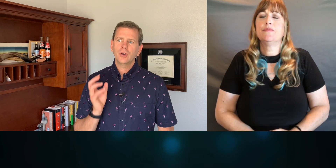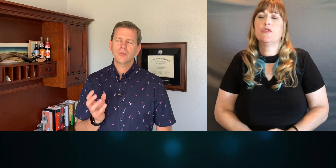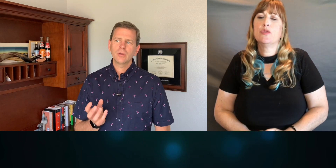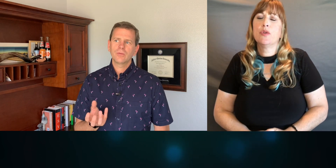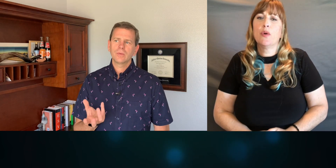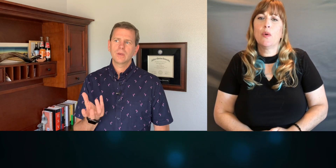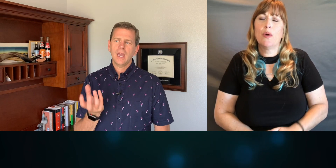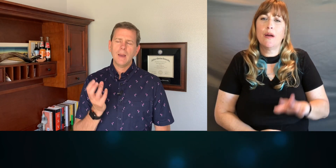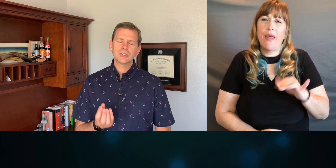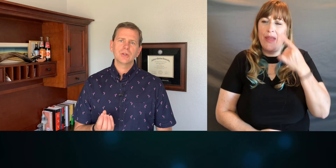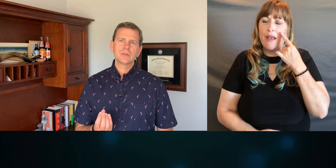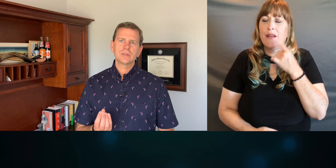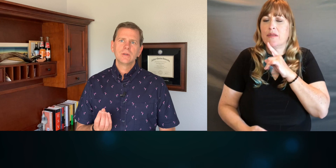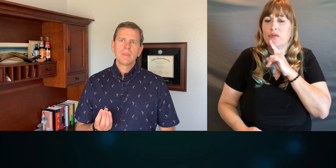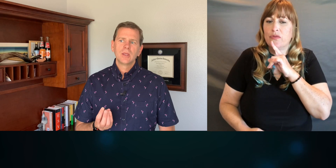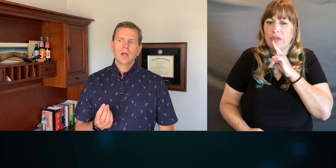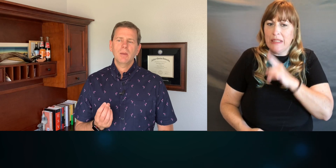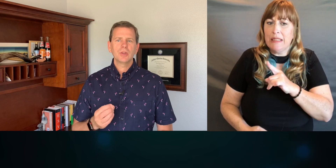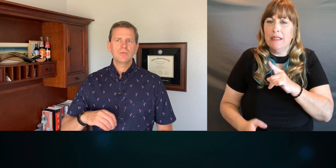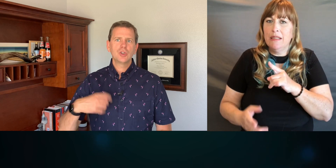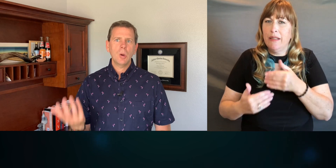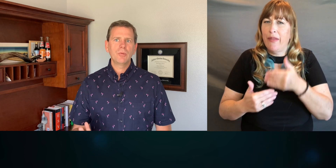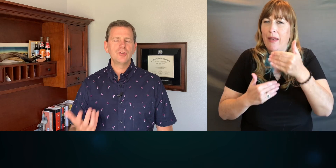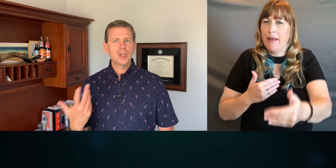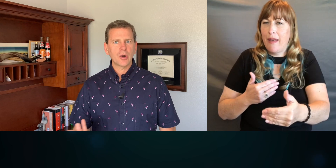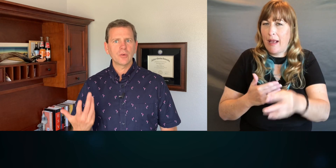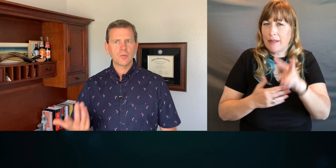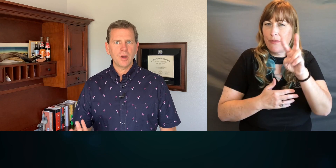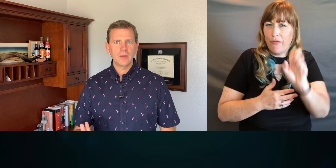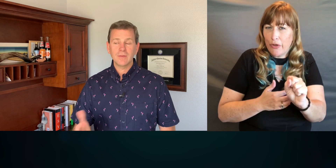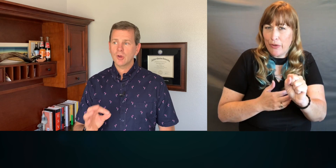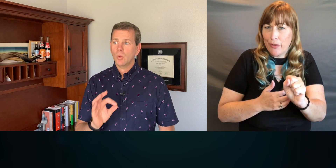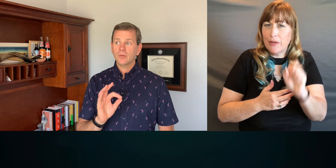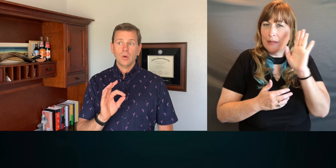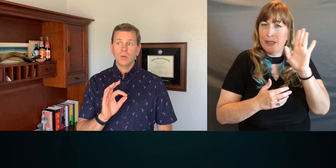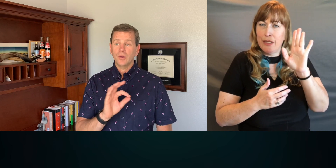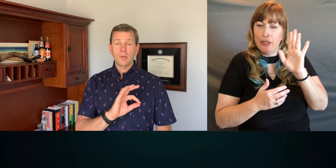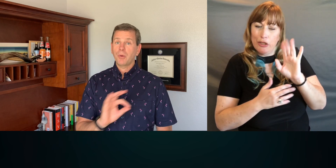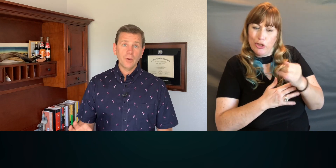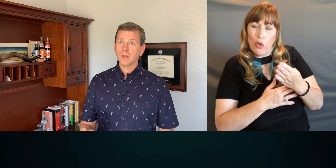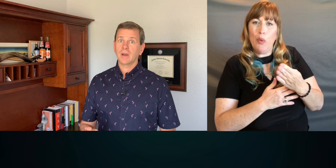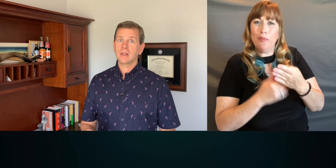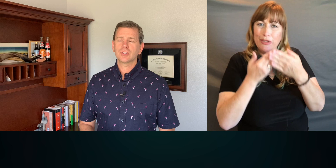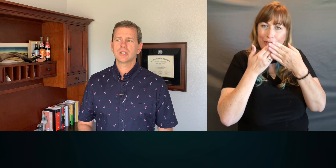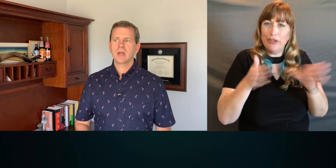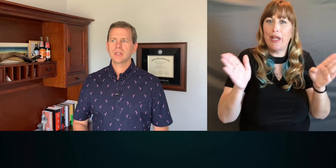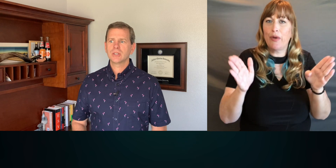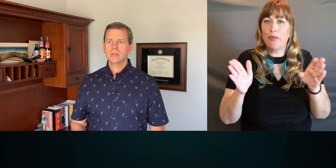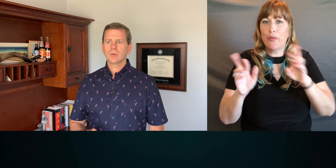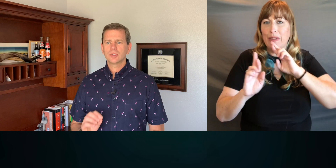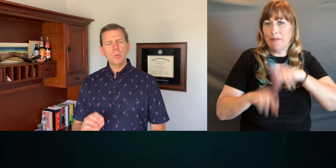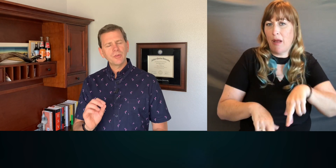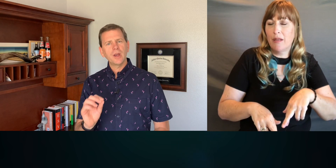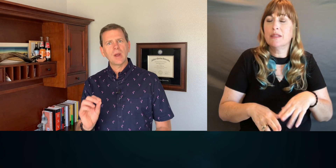this verse sort of captures, I believe, Job's general response. Even though it wasn't perfect by any stretch of the